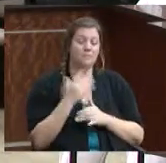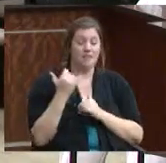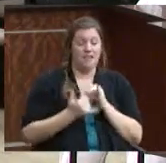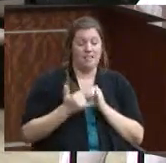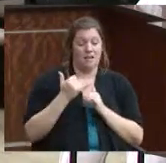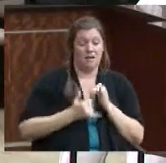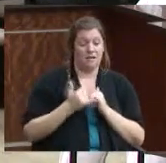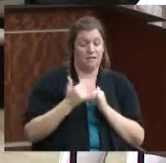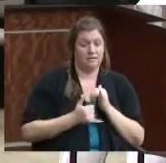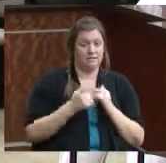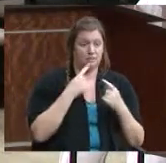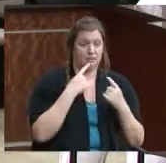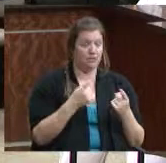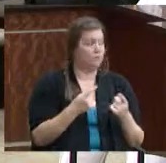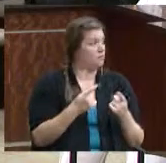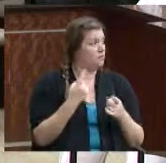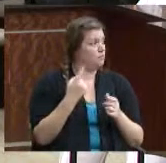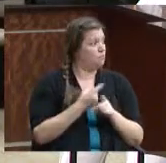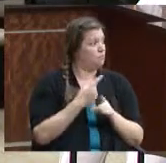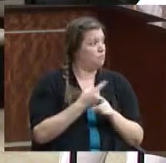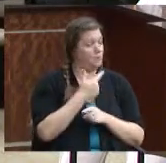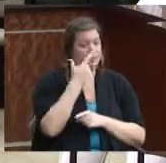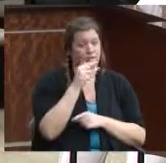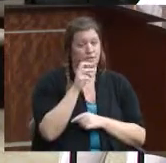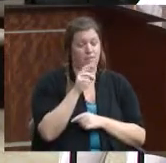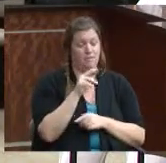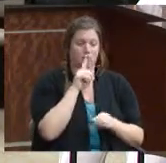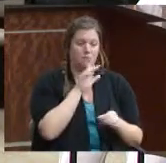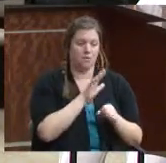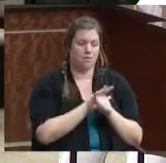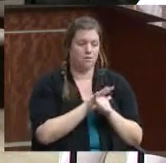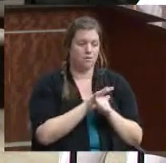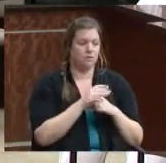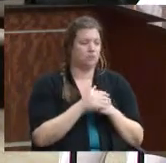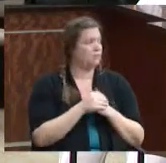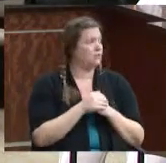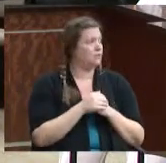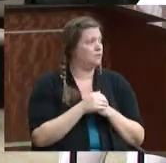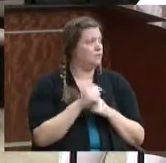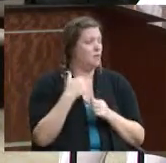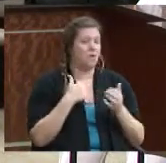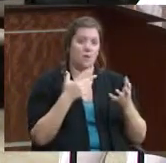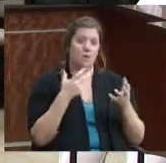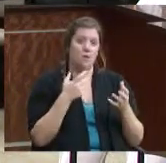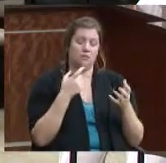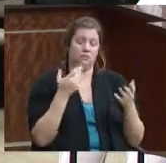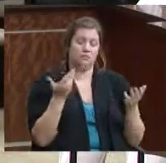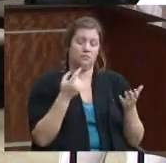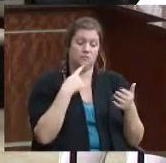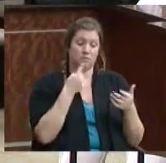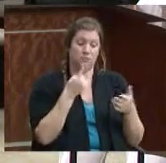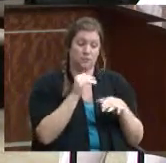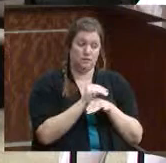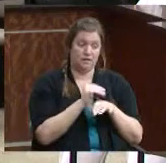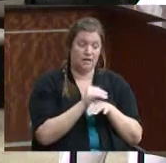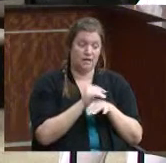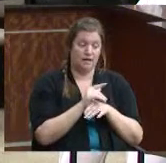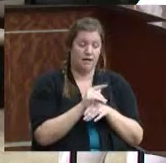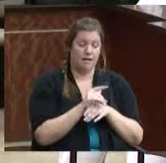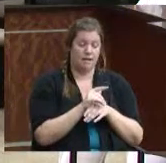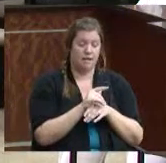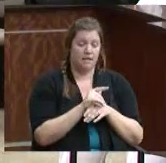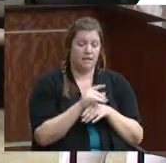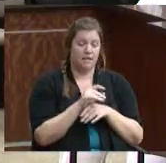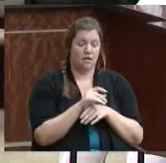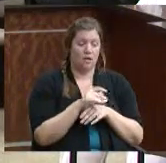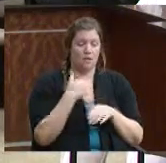Last, let me tell you, and it was appropriate because of the mayor's proclamation, I want to come here tonight to put it on the record that